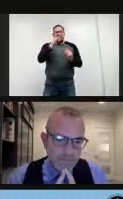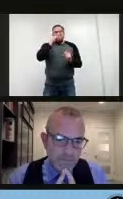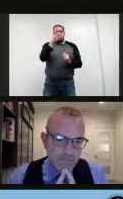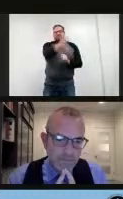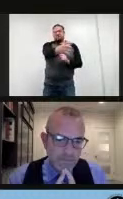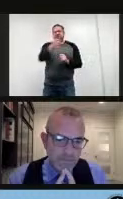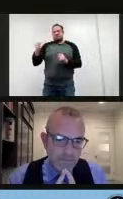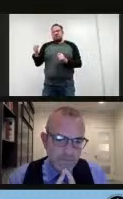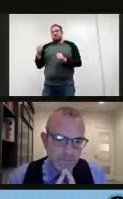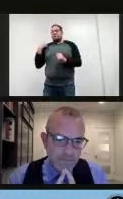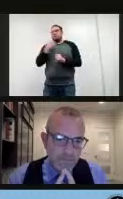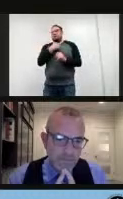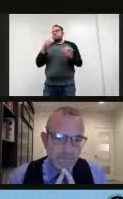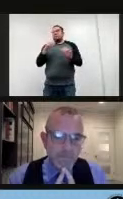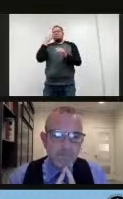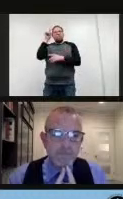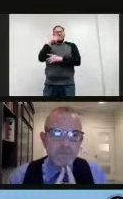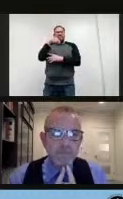them on their behalf.